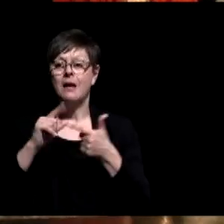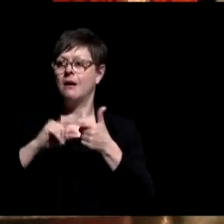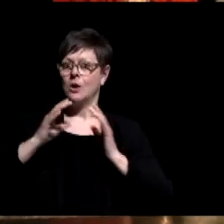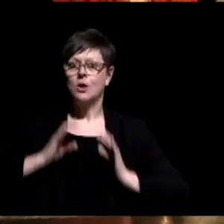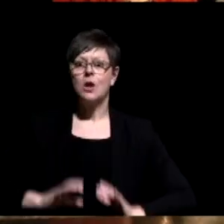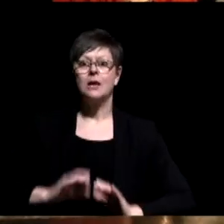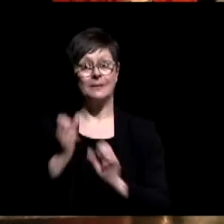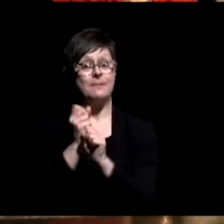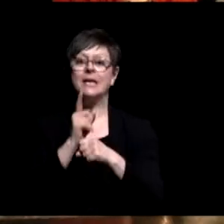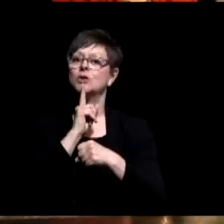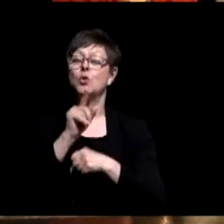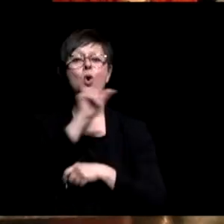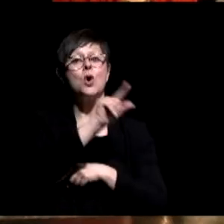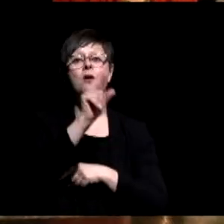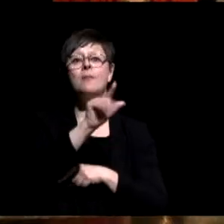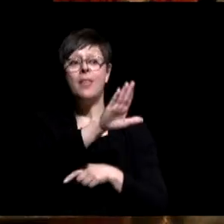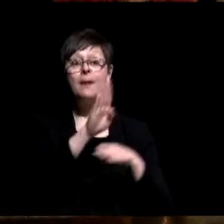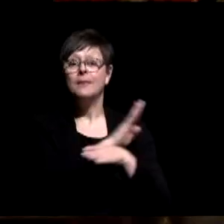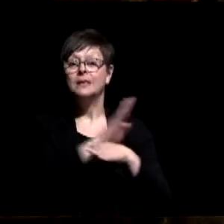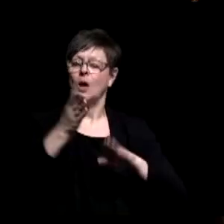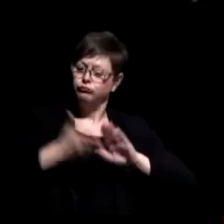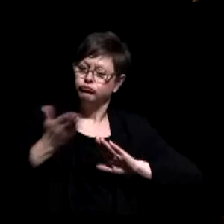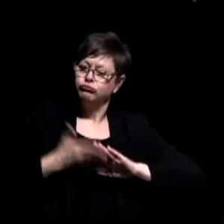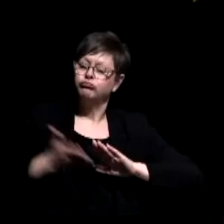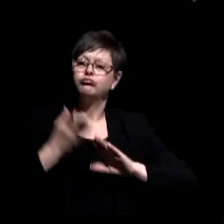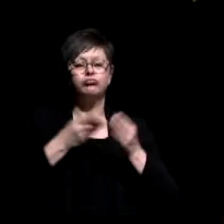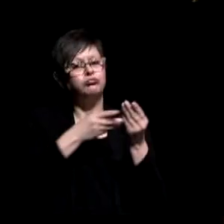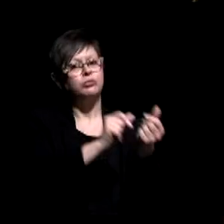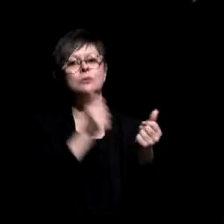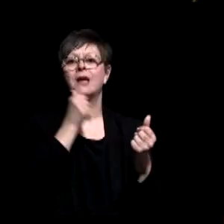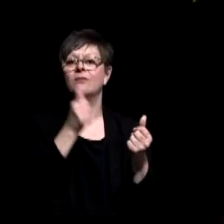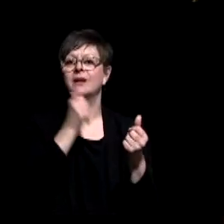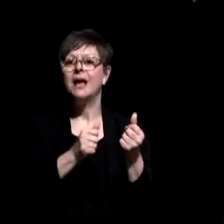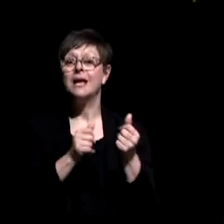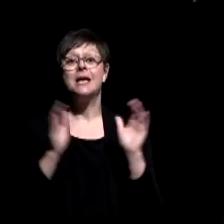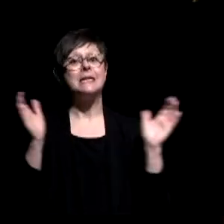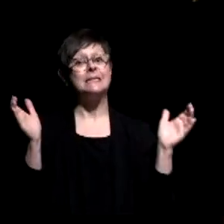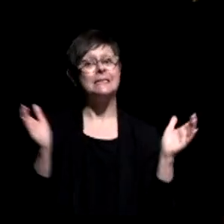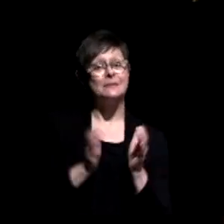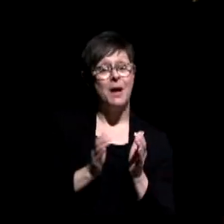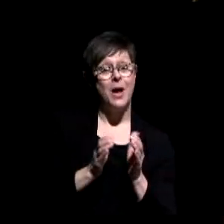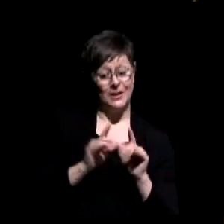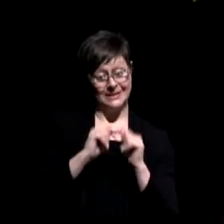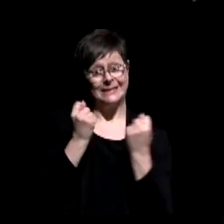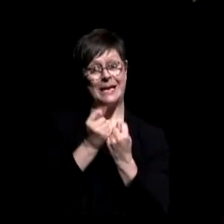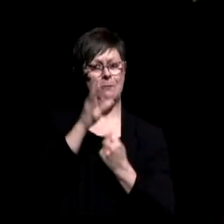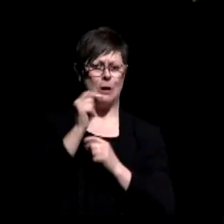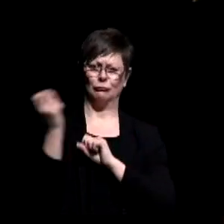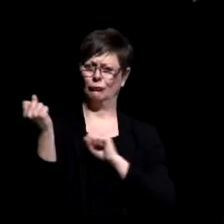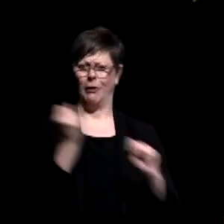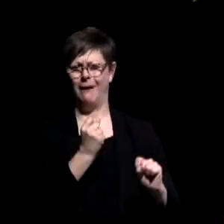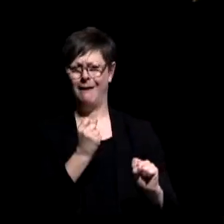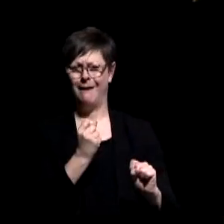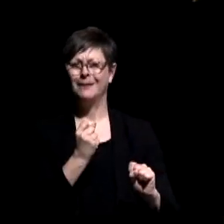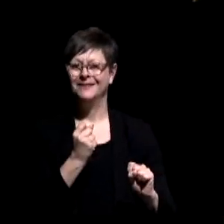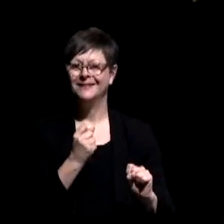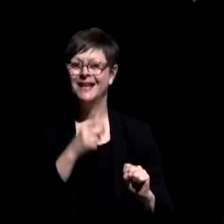business of government runs smoothly. Described as small but mighty, The team accepted and